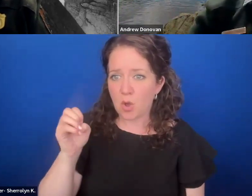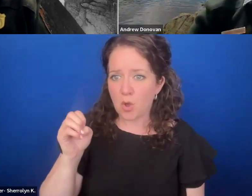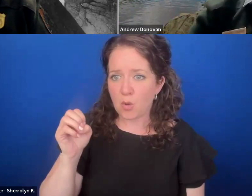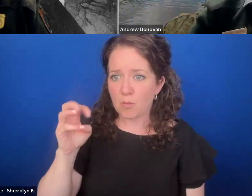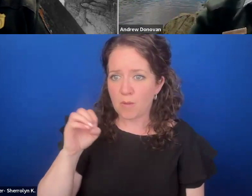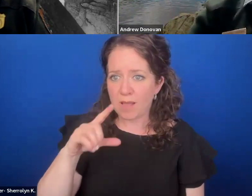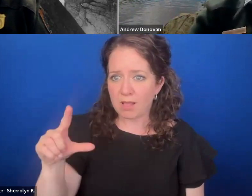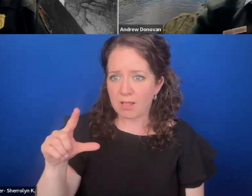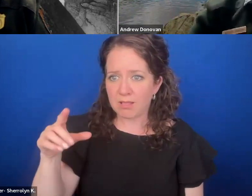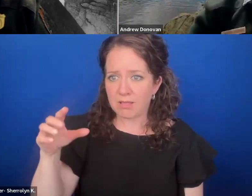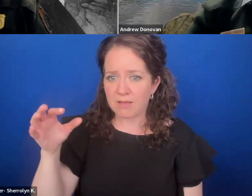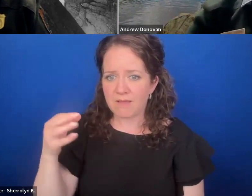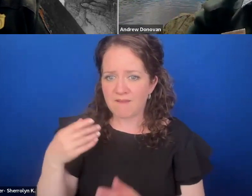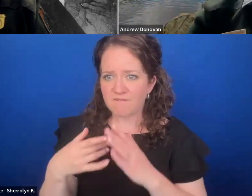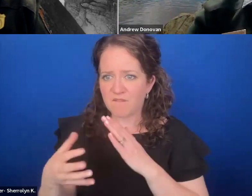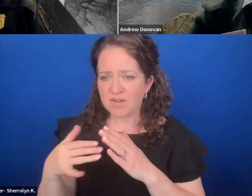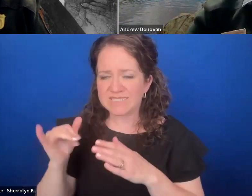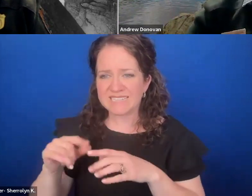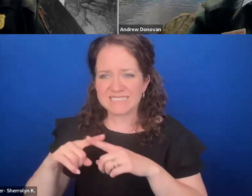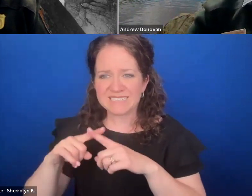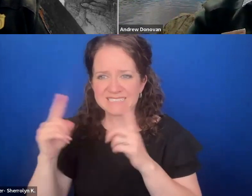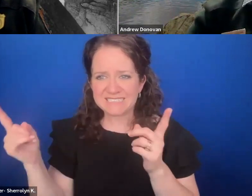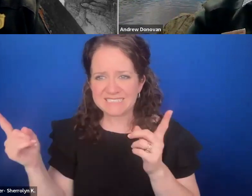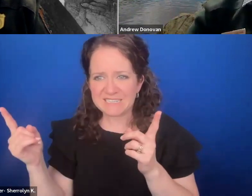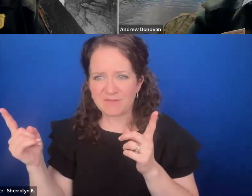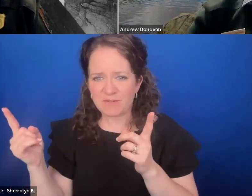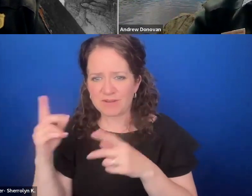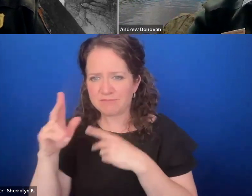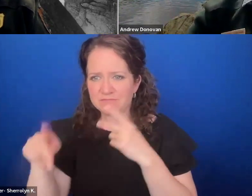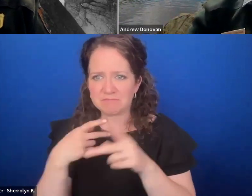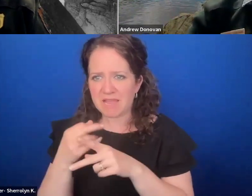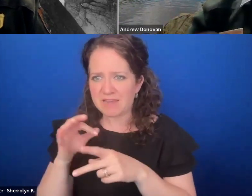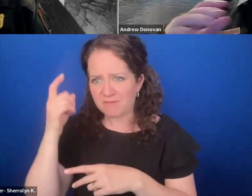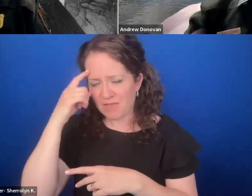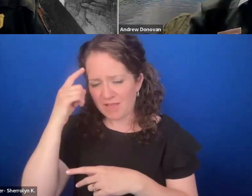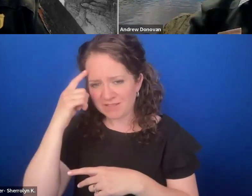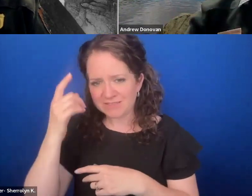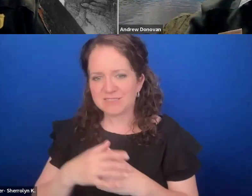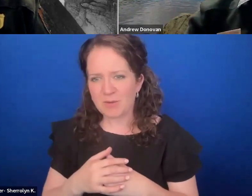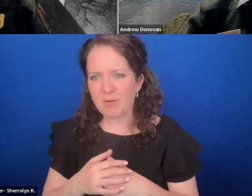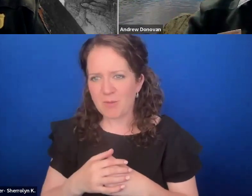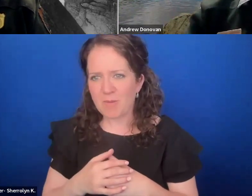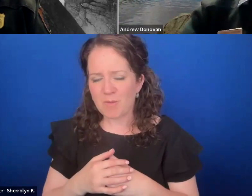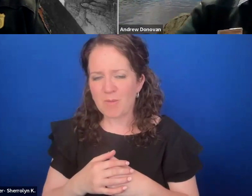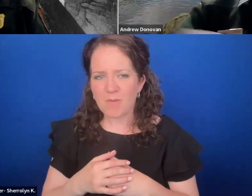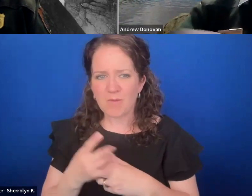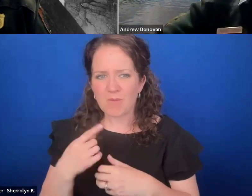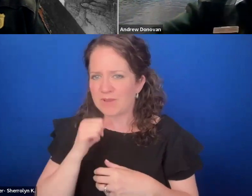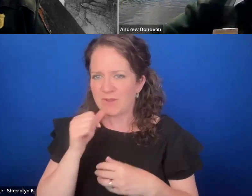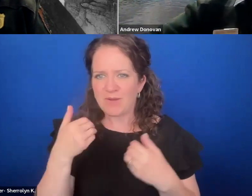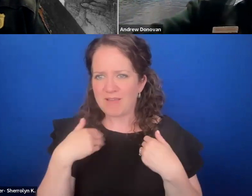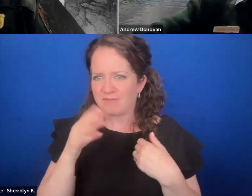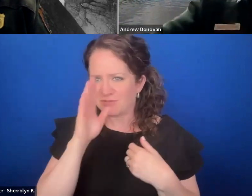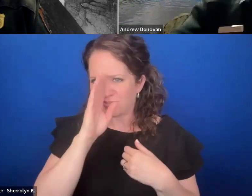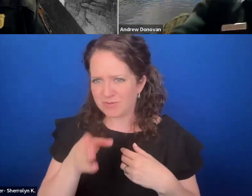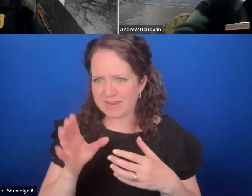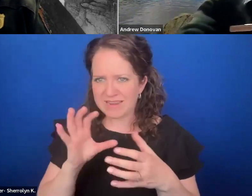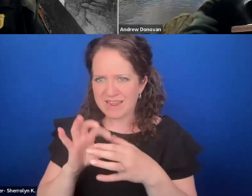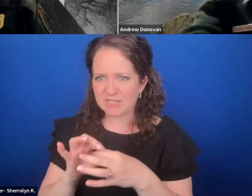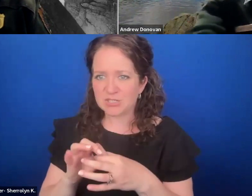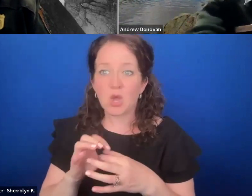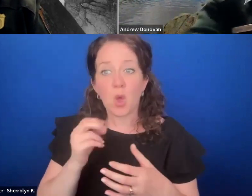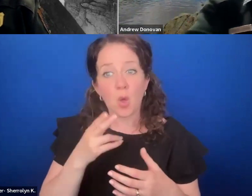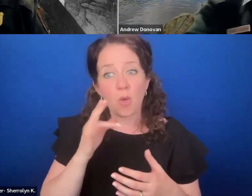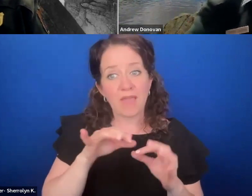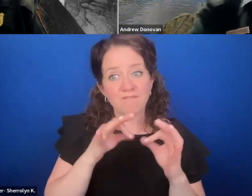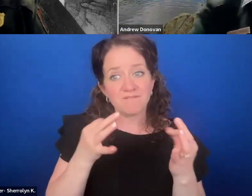from a little bit of a different school, obviously. So we don't have direct connections of, oh, such and such a